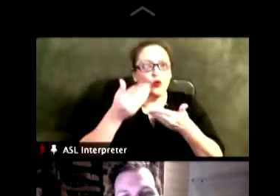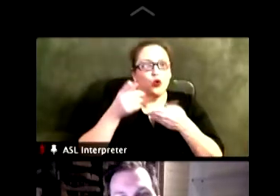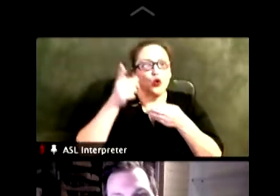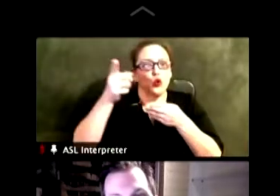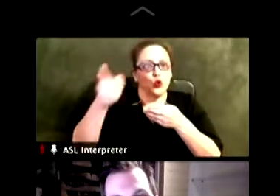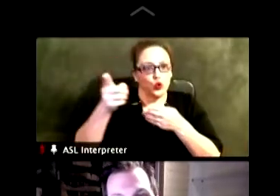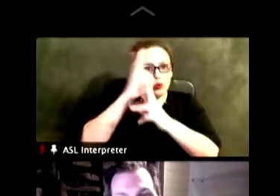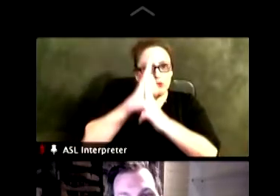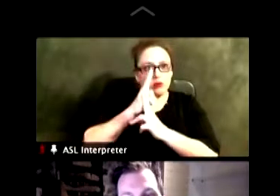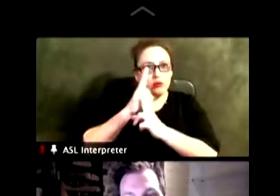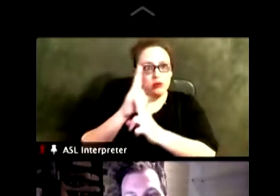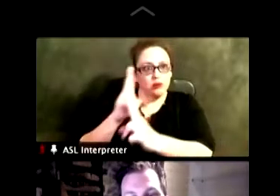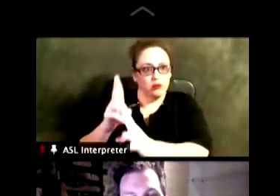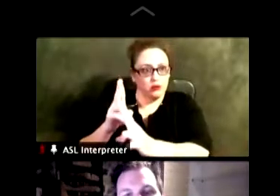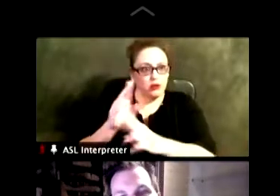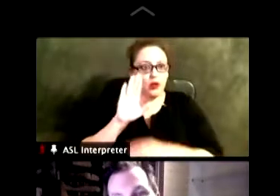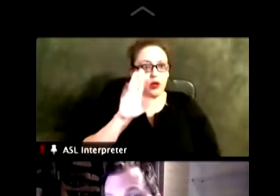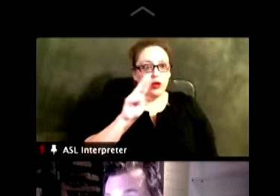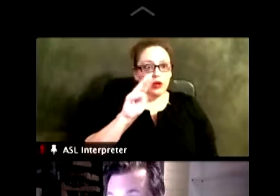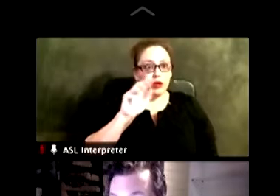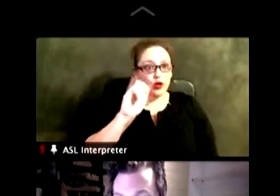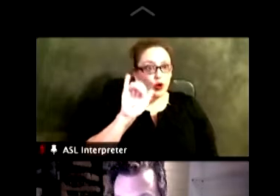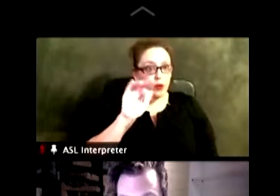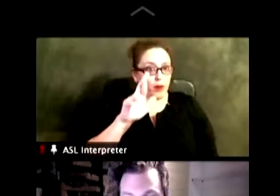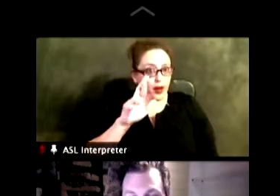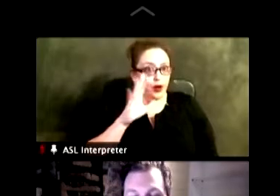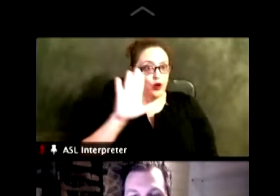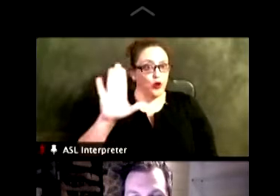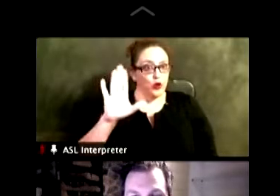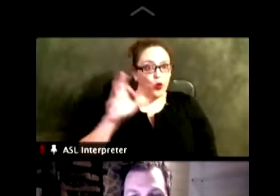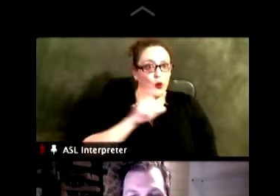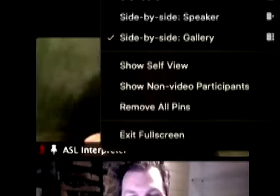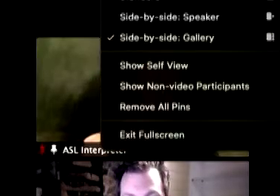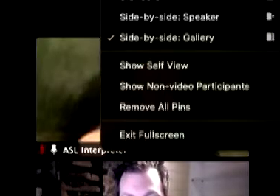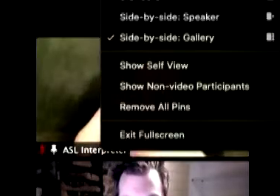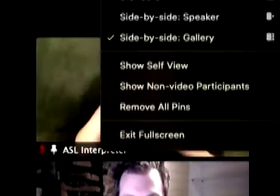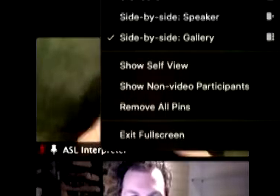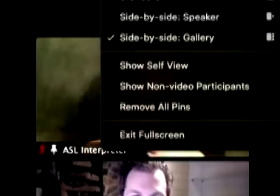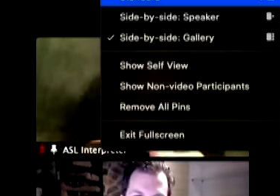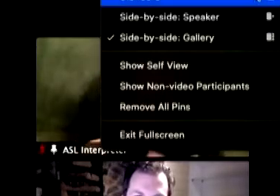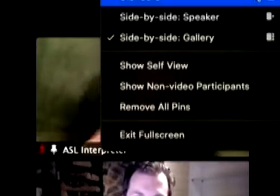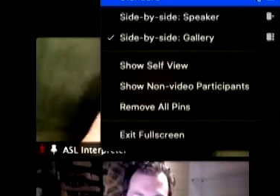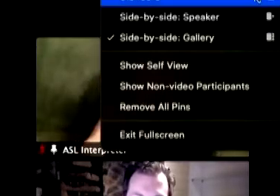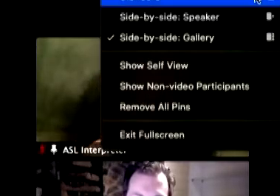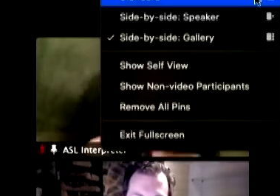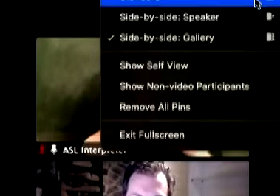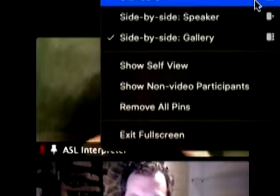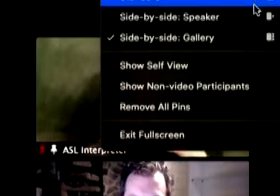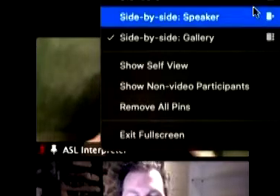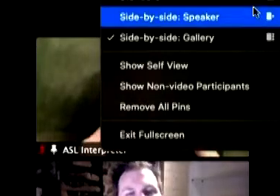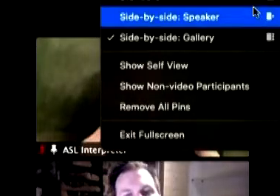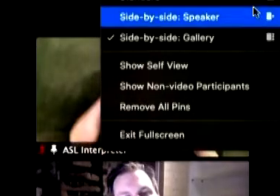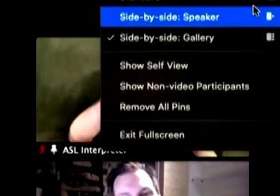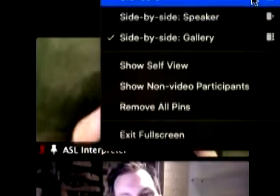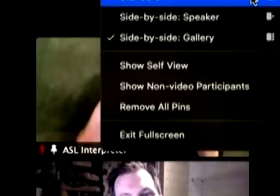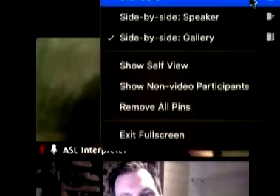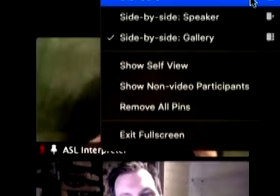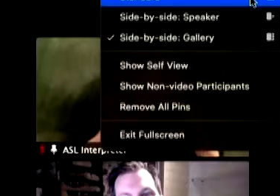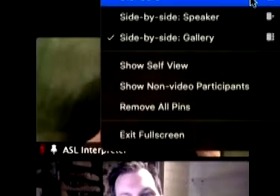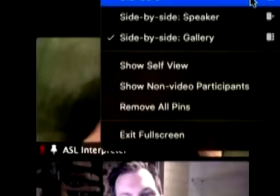and racial equity in policing commissioners are all here to listen to your perspective. They want to know about